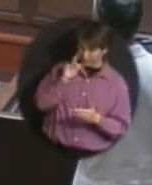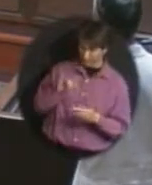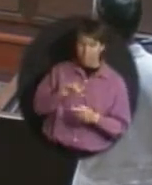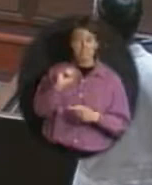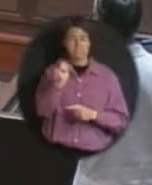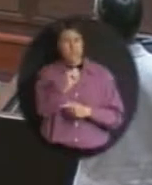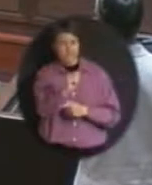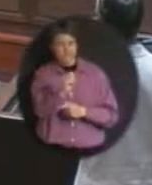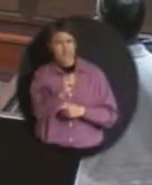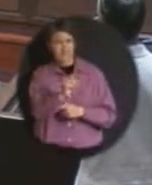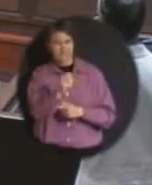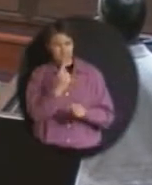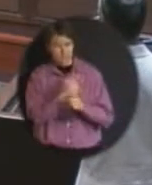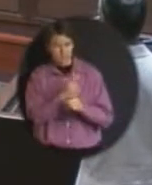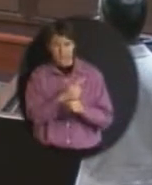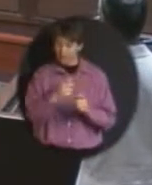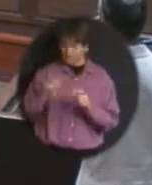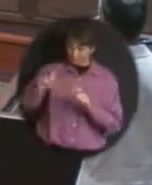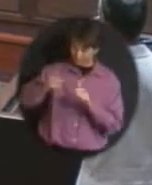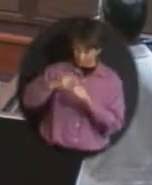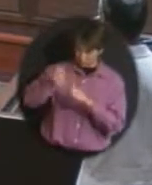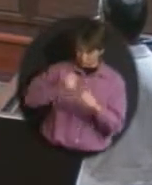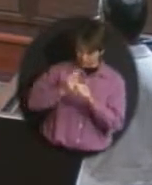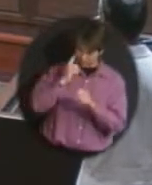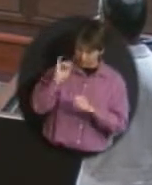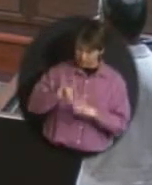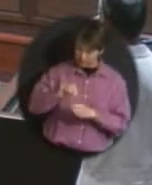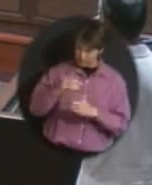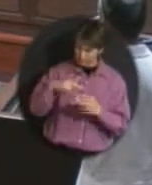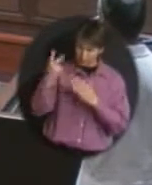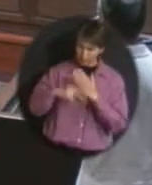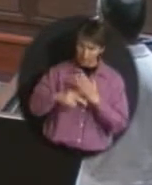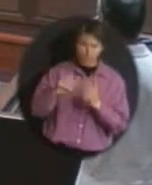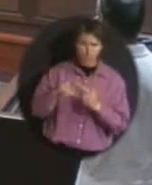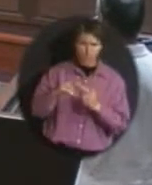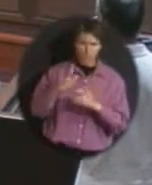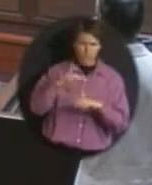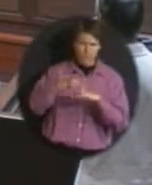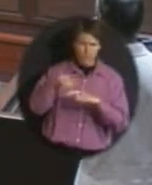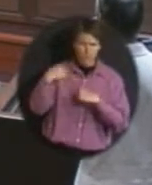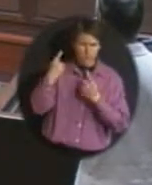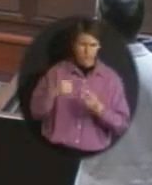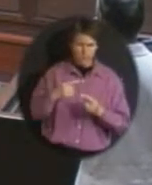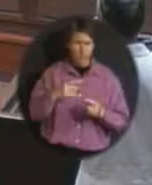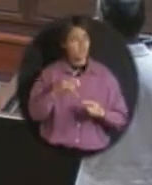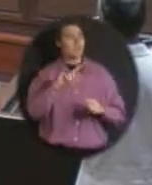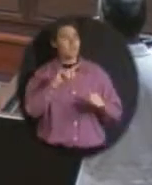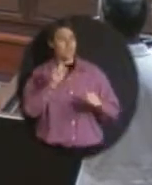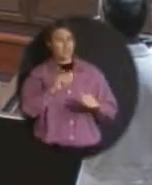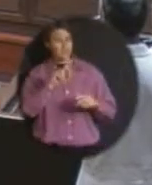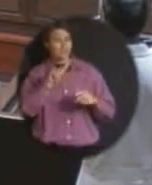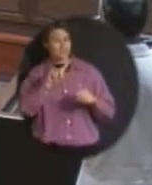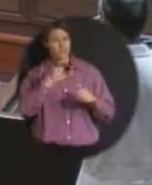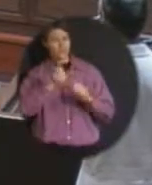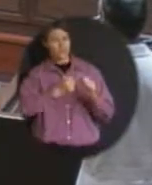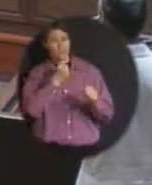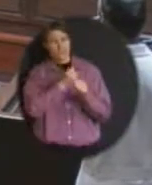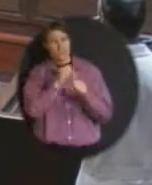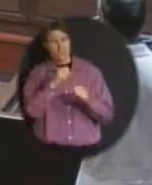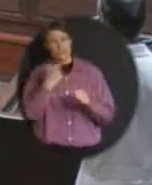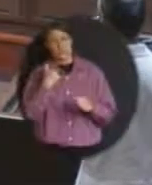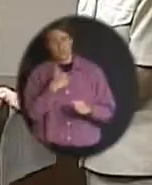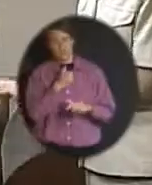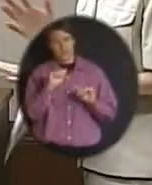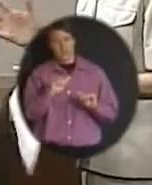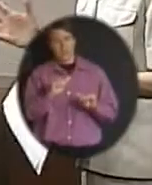yes, Is this the first year for that we've qualified for that program, or that program's been available? yes. This is the first year that we've been